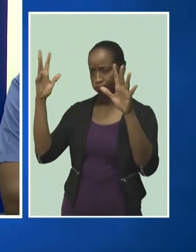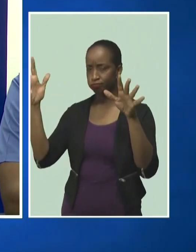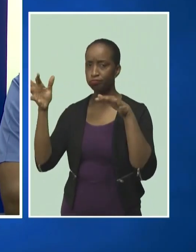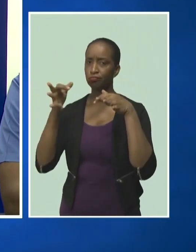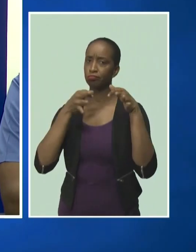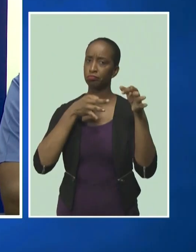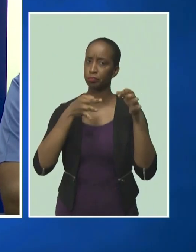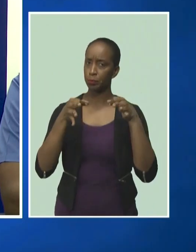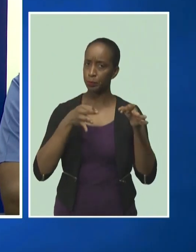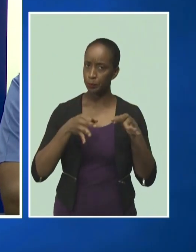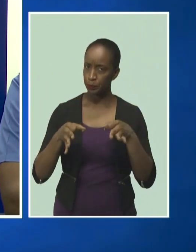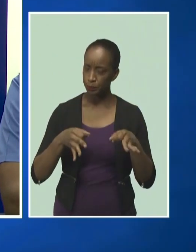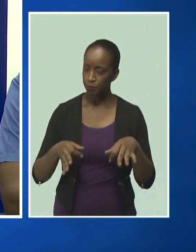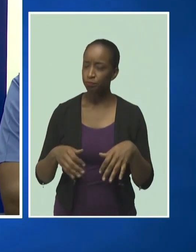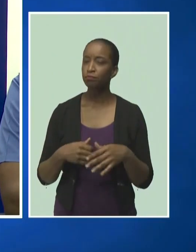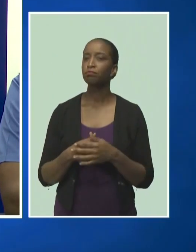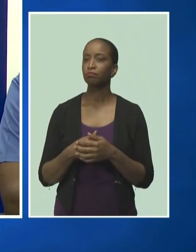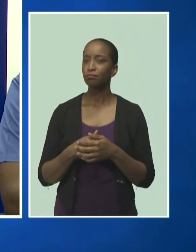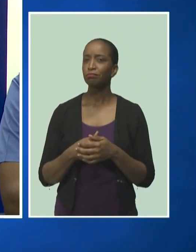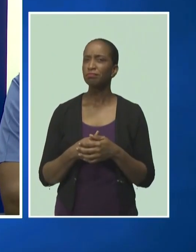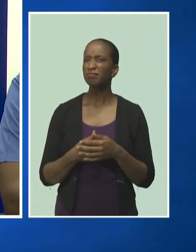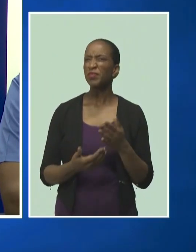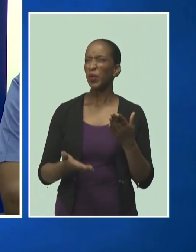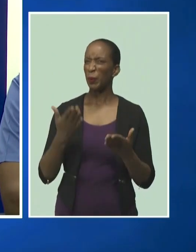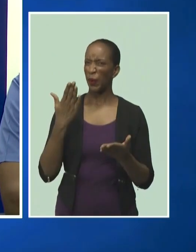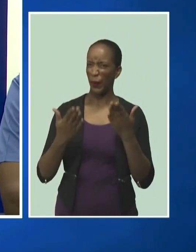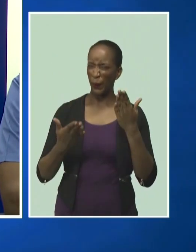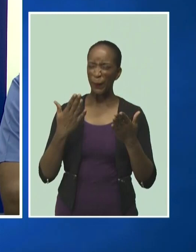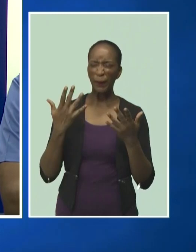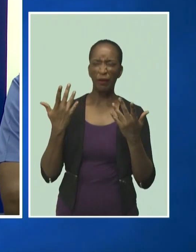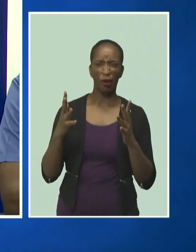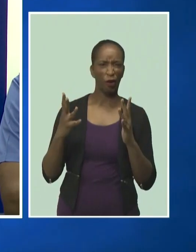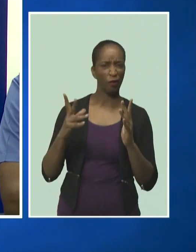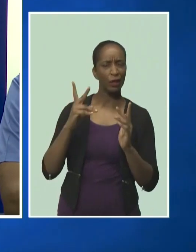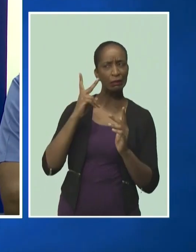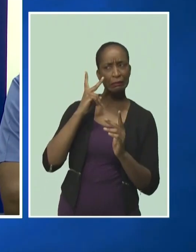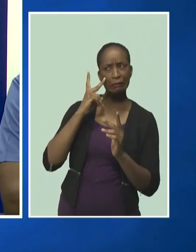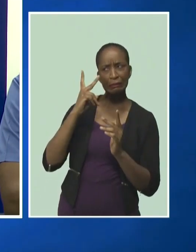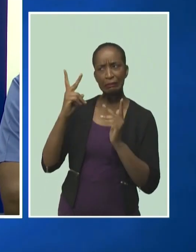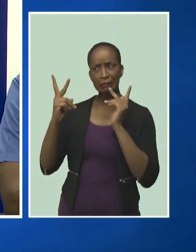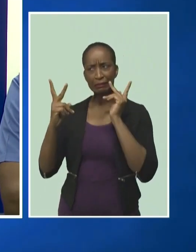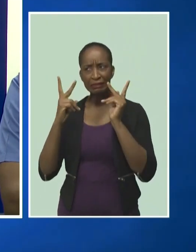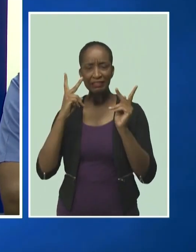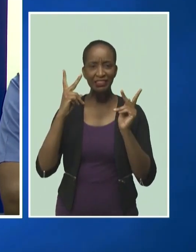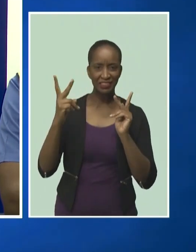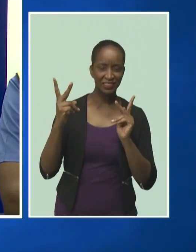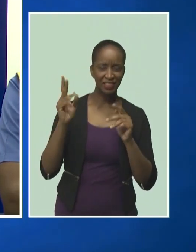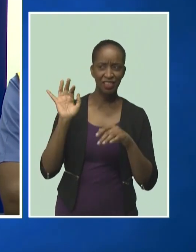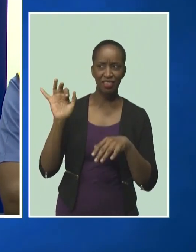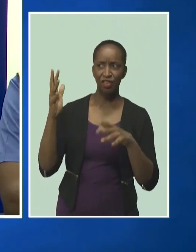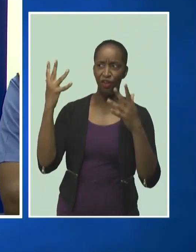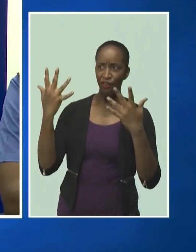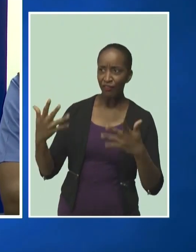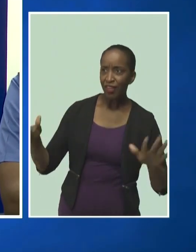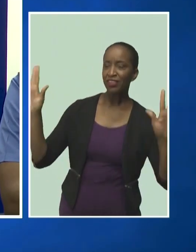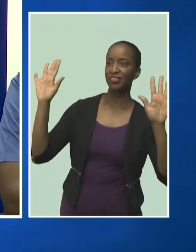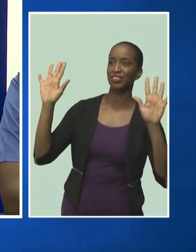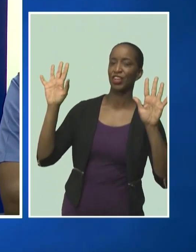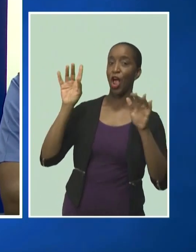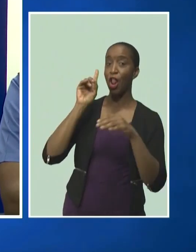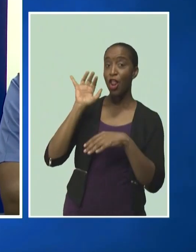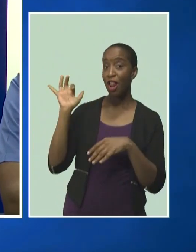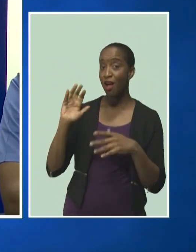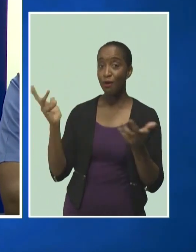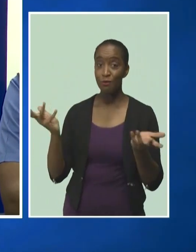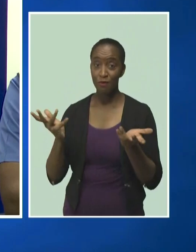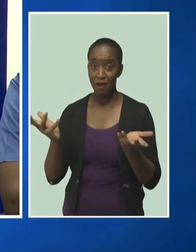think you've seen some, you have no clue as to what is in store. And that will be unveiled on Tuesday at